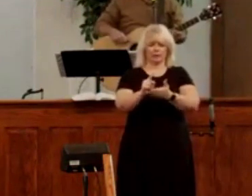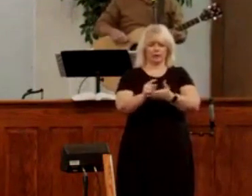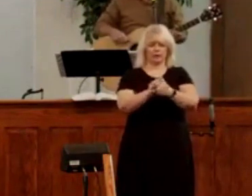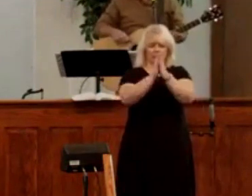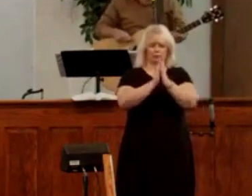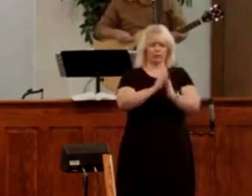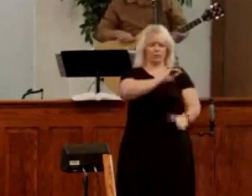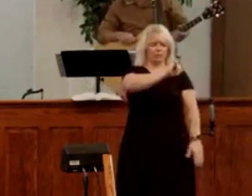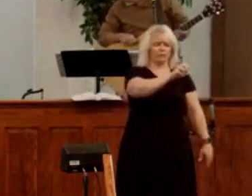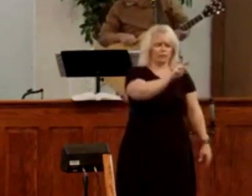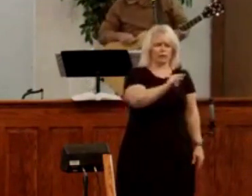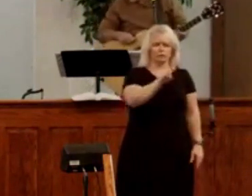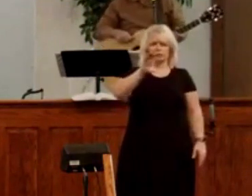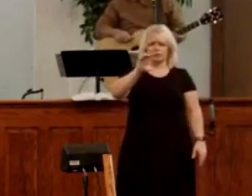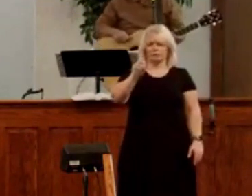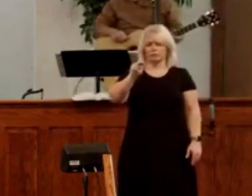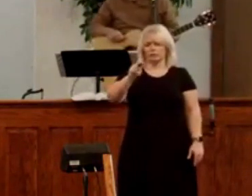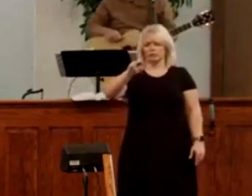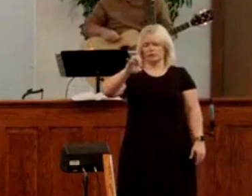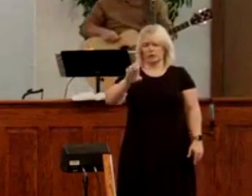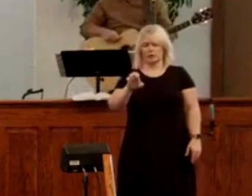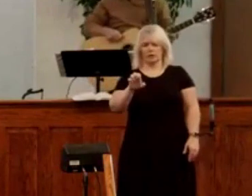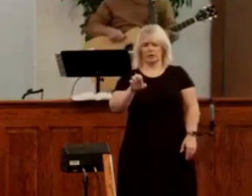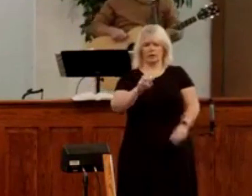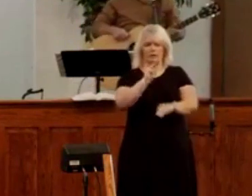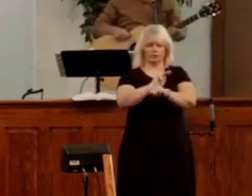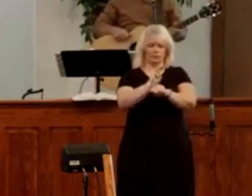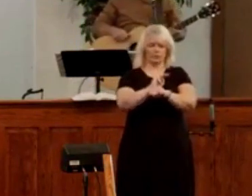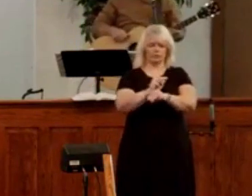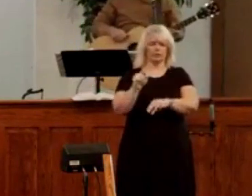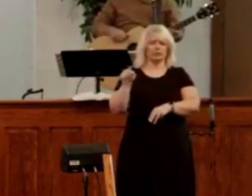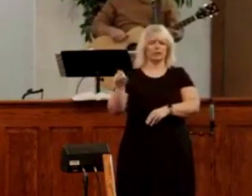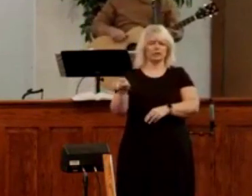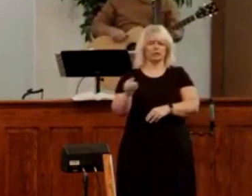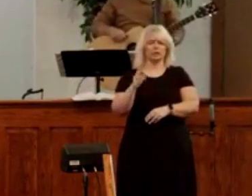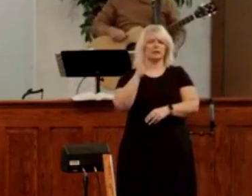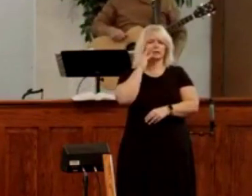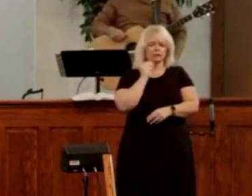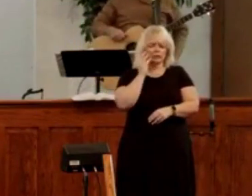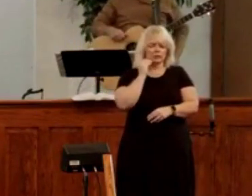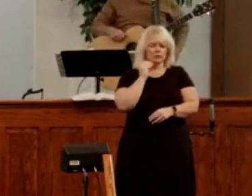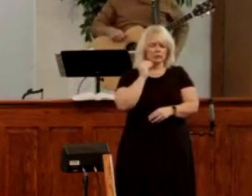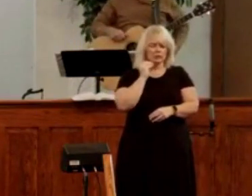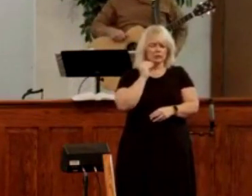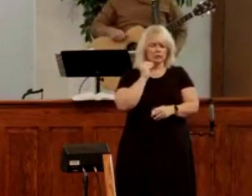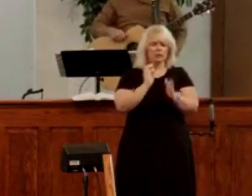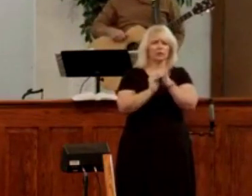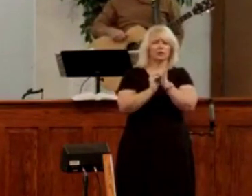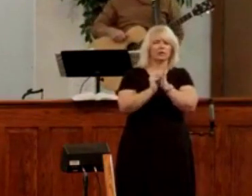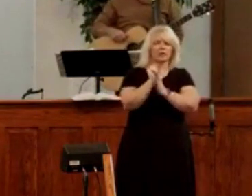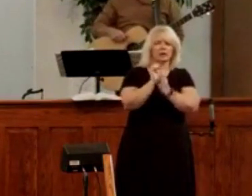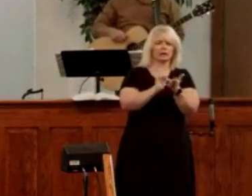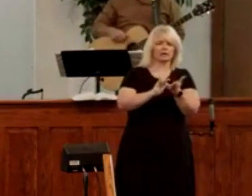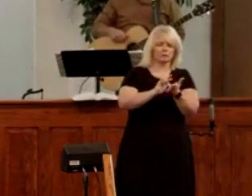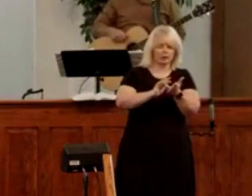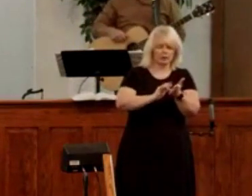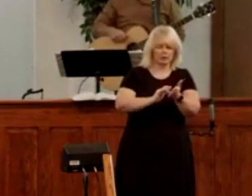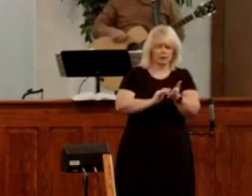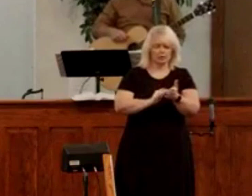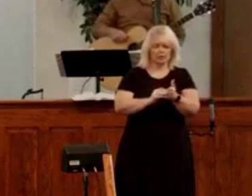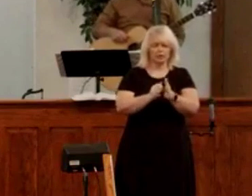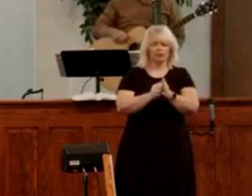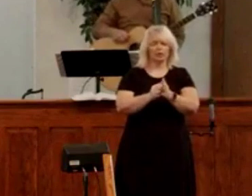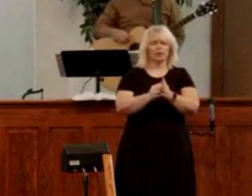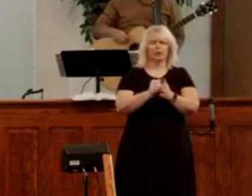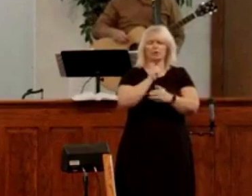Connie Jeremias and their ministries. As she's going through her treatments here, pray for them. They're away from the ministry that they love, the ministries they've been